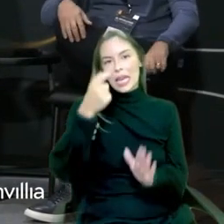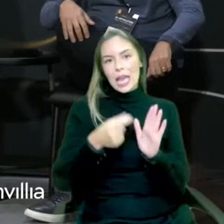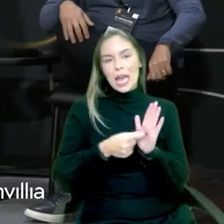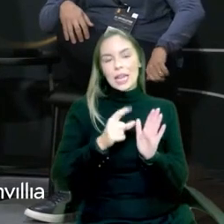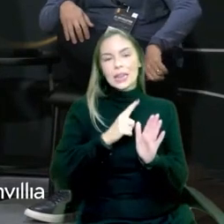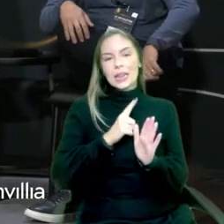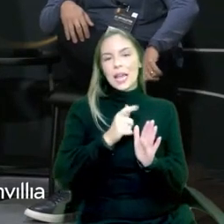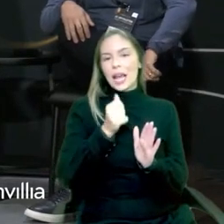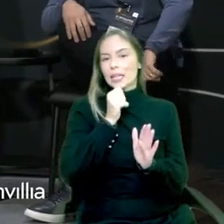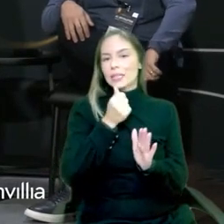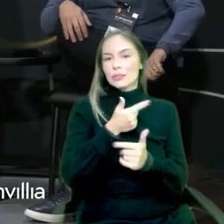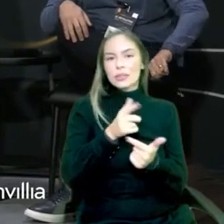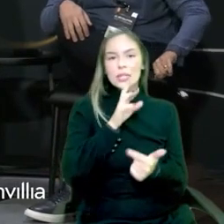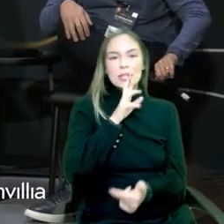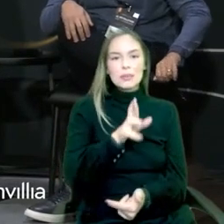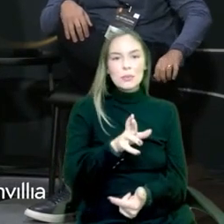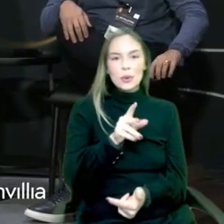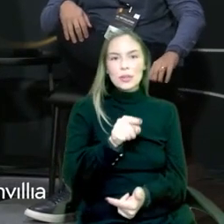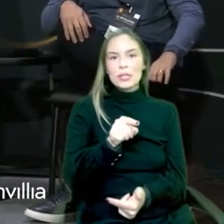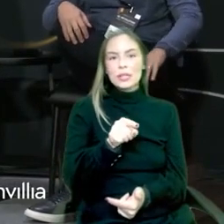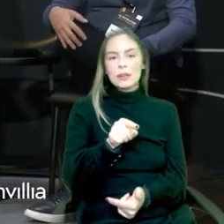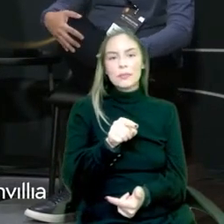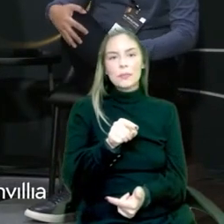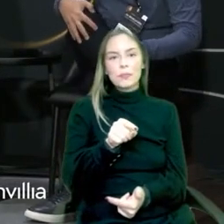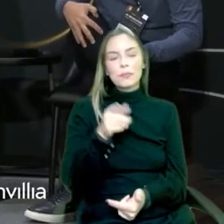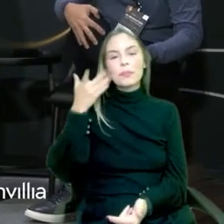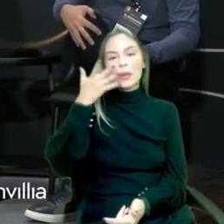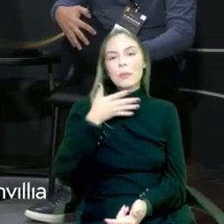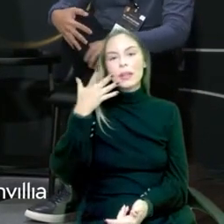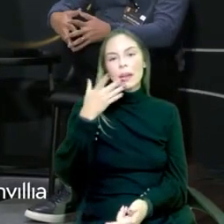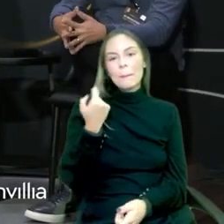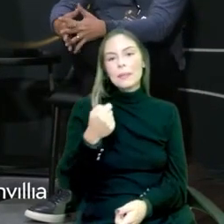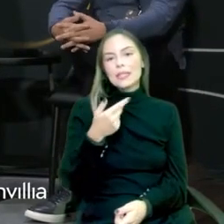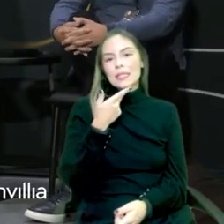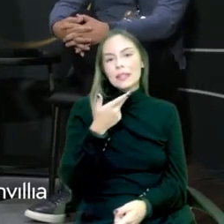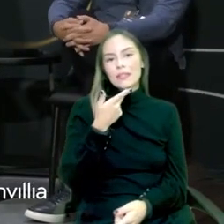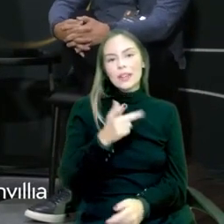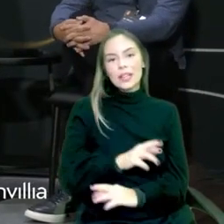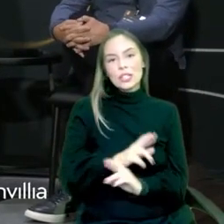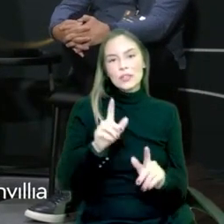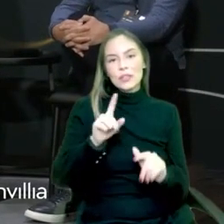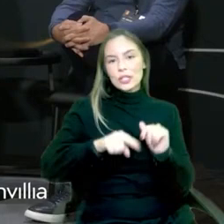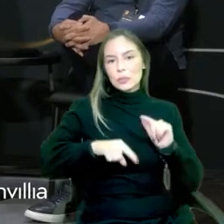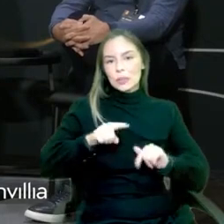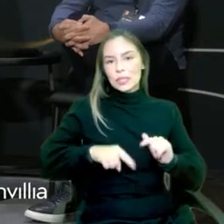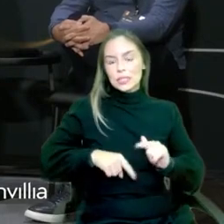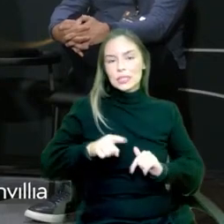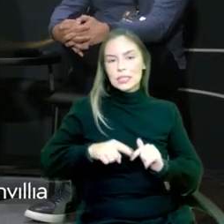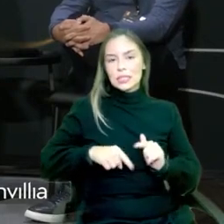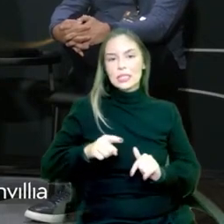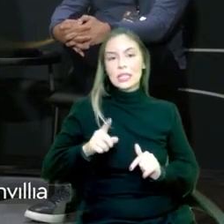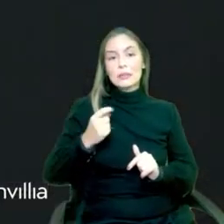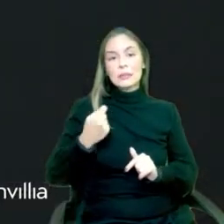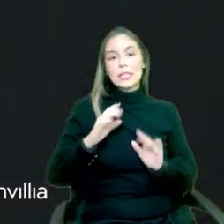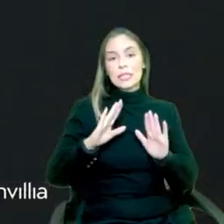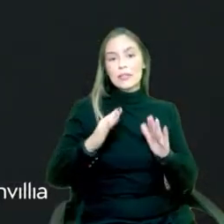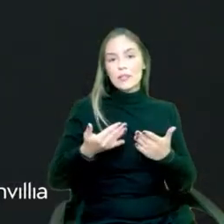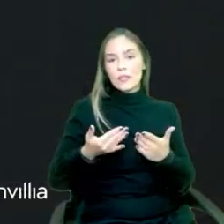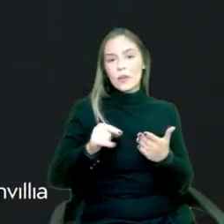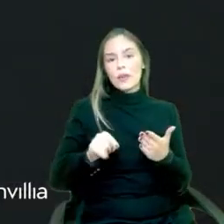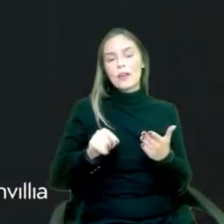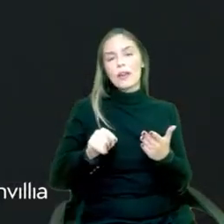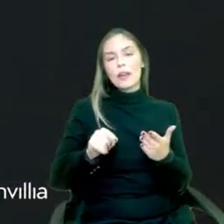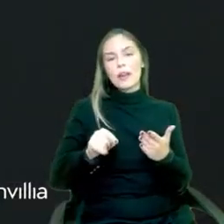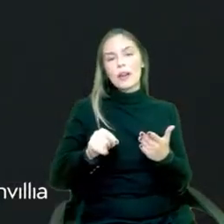the panelists today will be talking about different elements of that. And what we're gonna focus on is how to stand out.